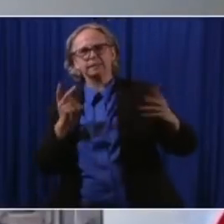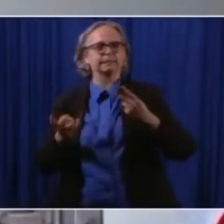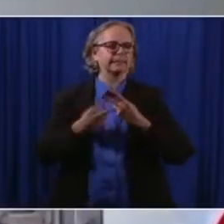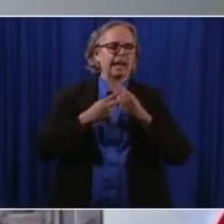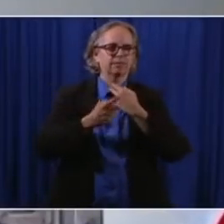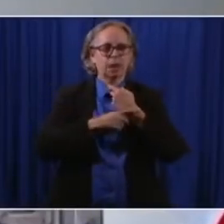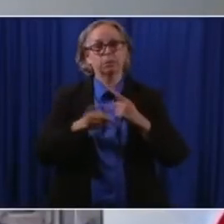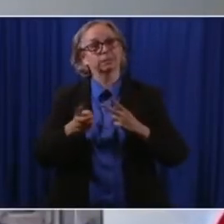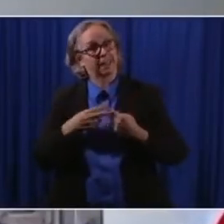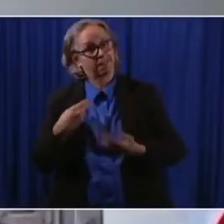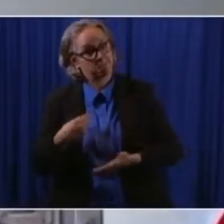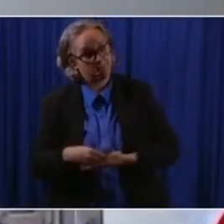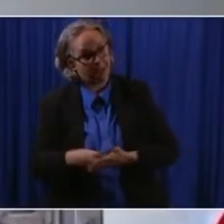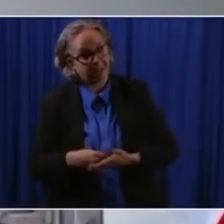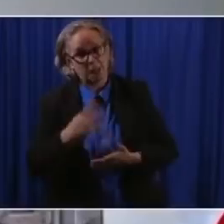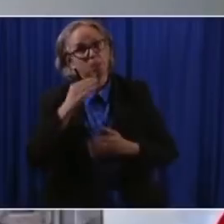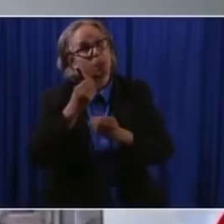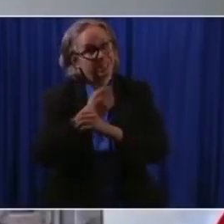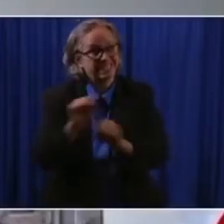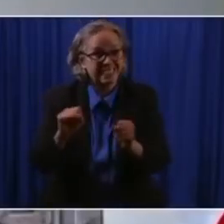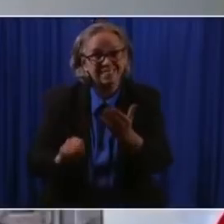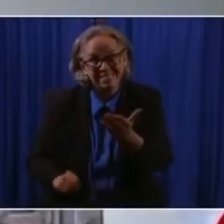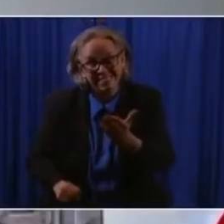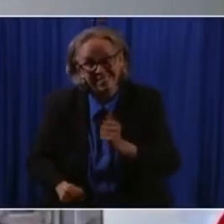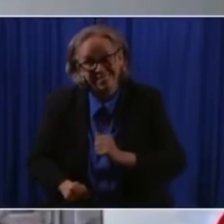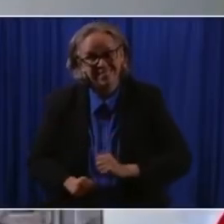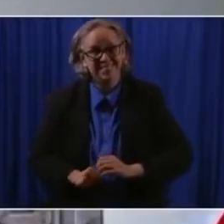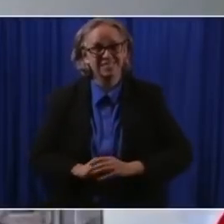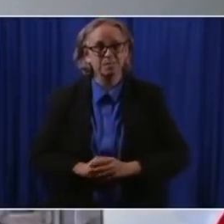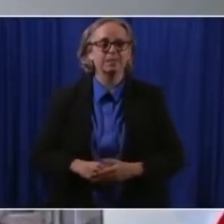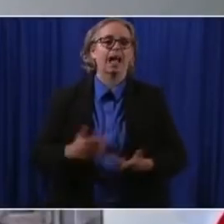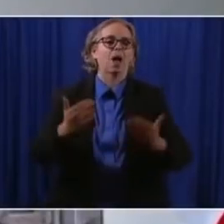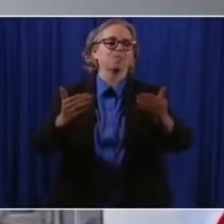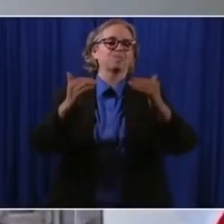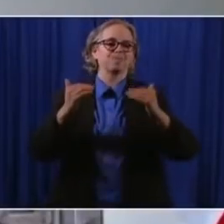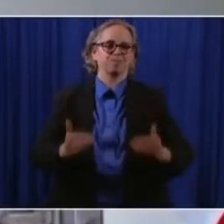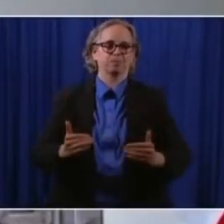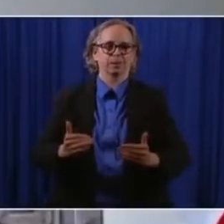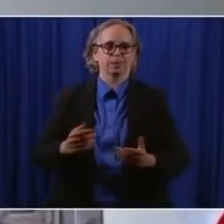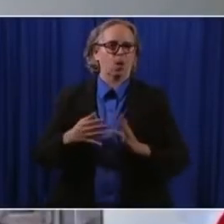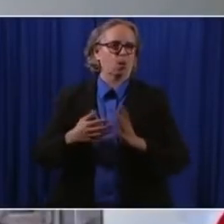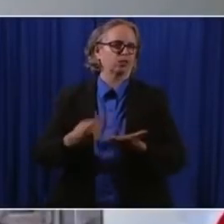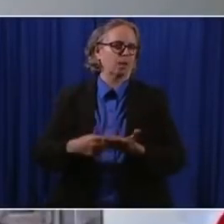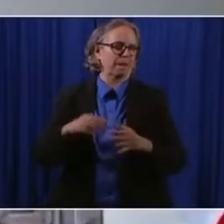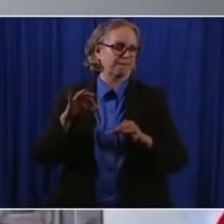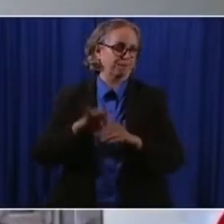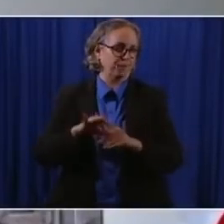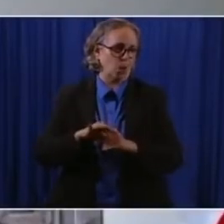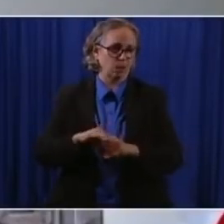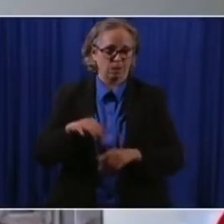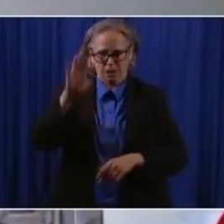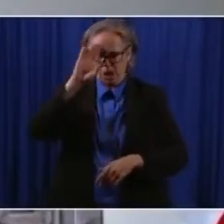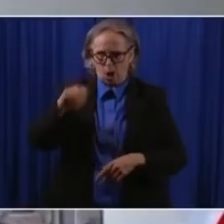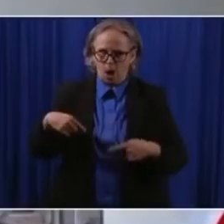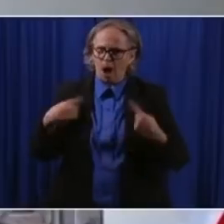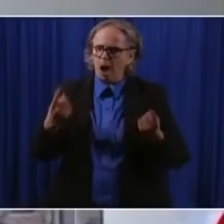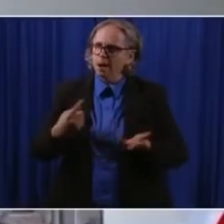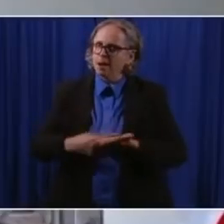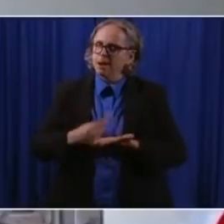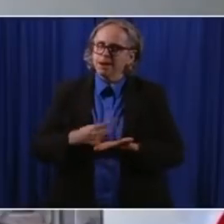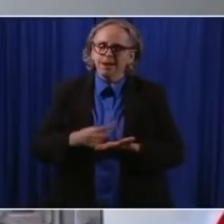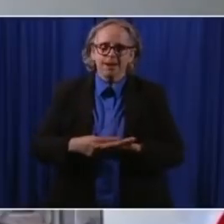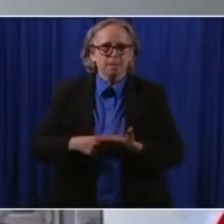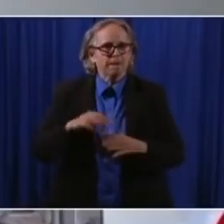available today. And then let's go to voting. I know that there've been a lot of conversations about voting as of late. I want to